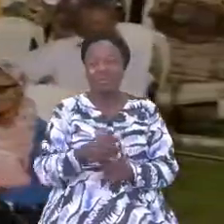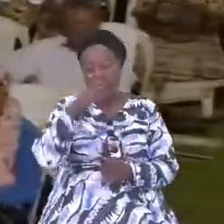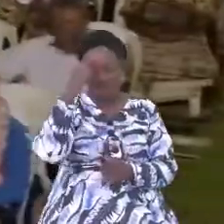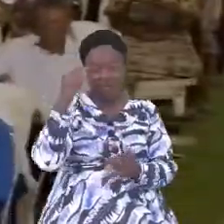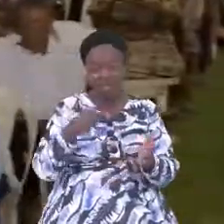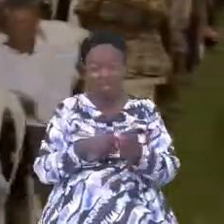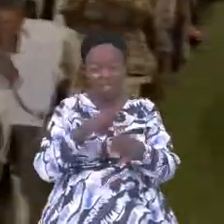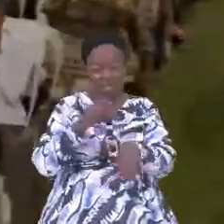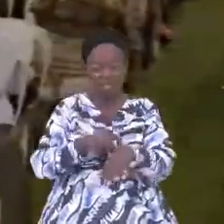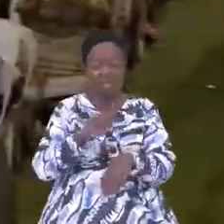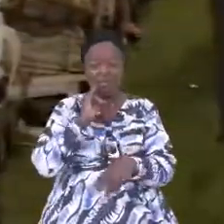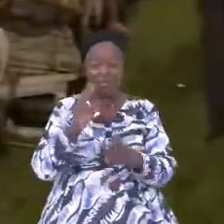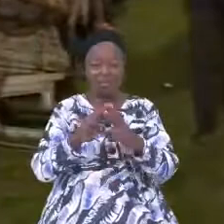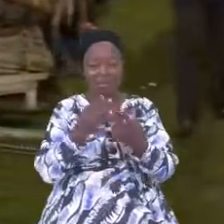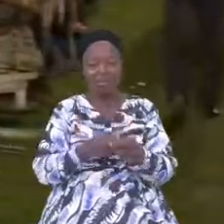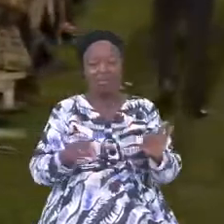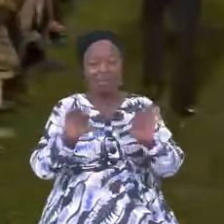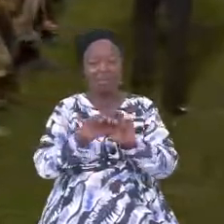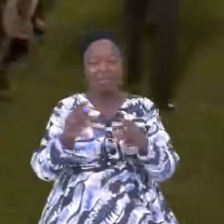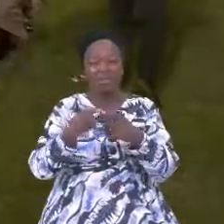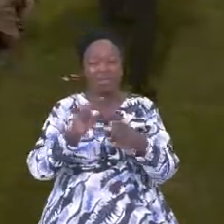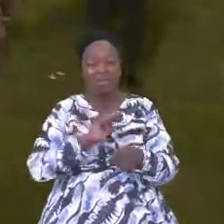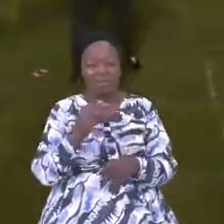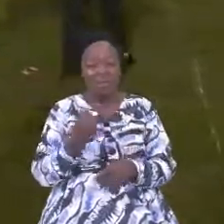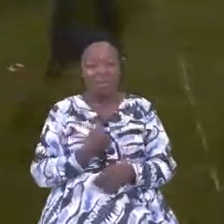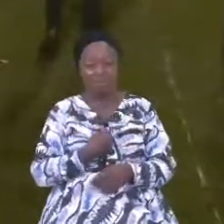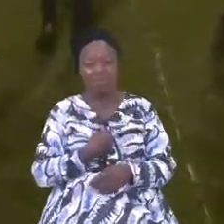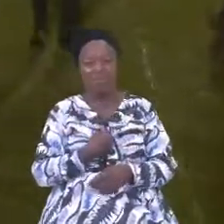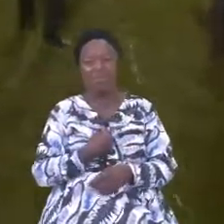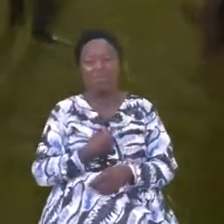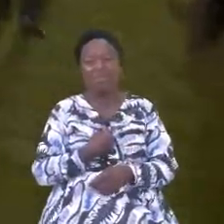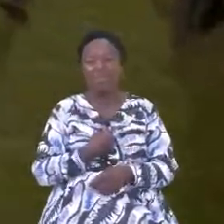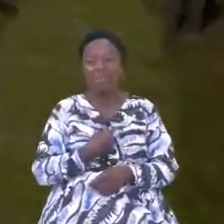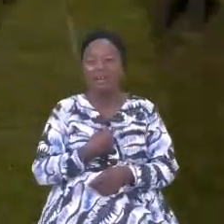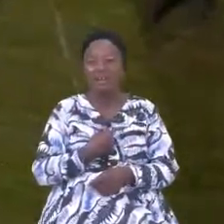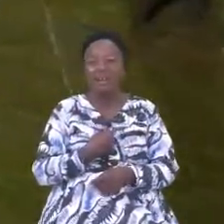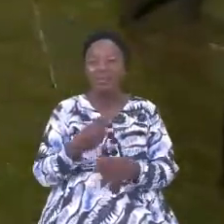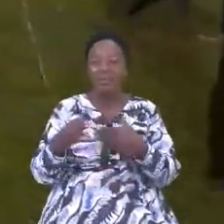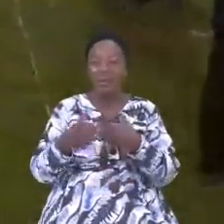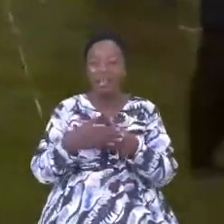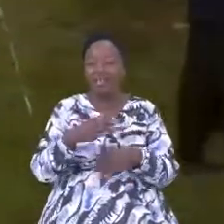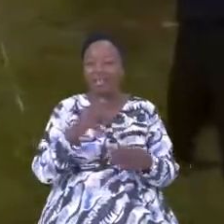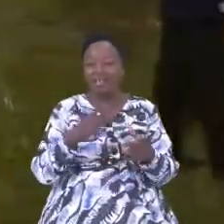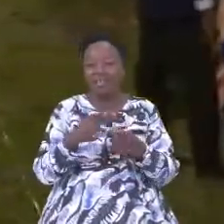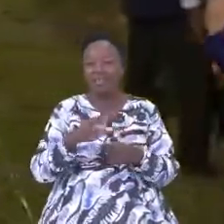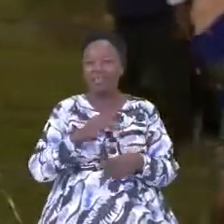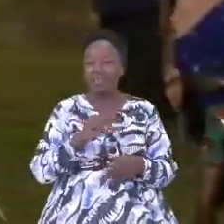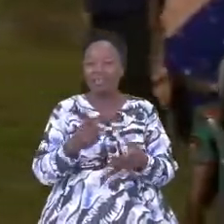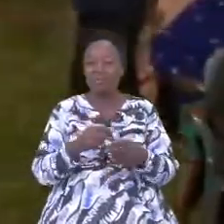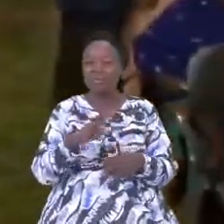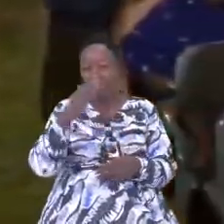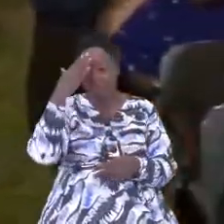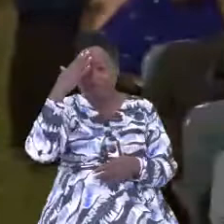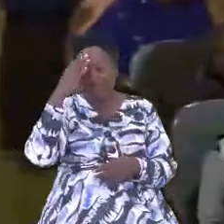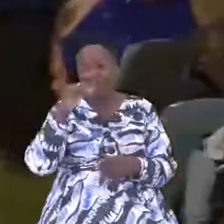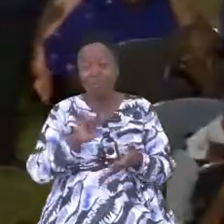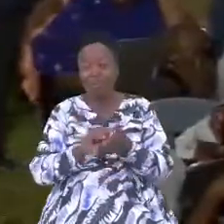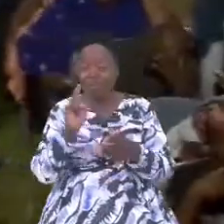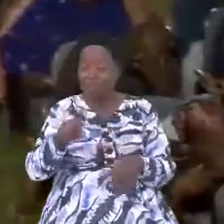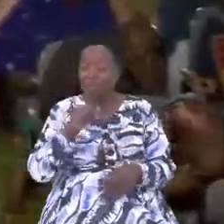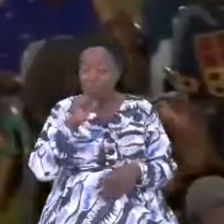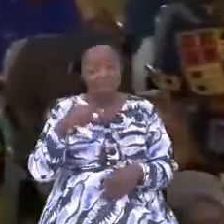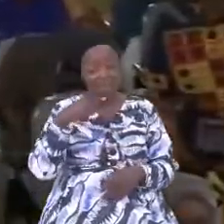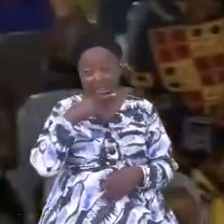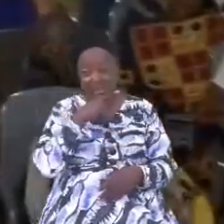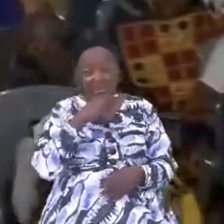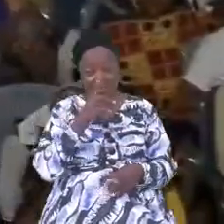us. Get the full name. Remember, you can't put a nickname. Put your